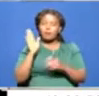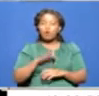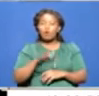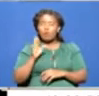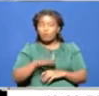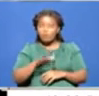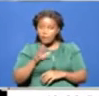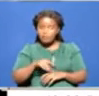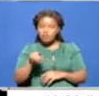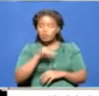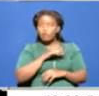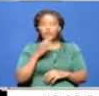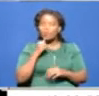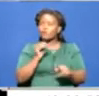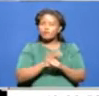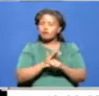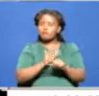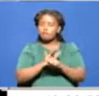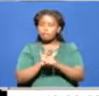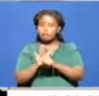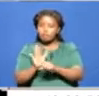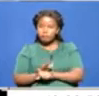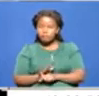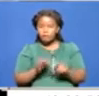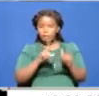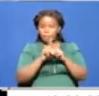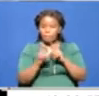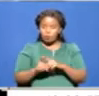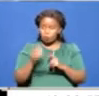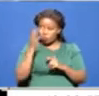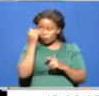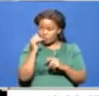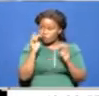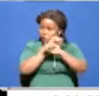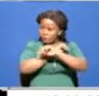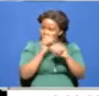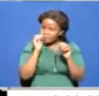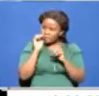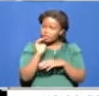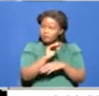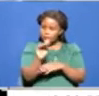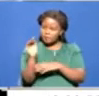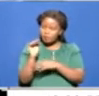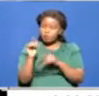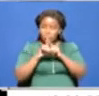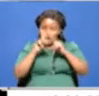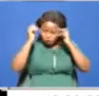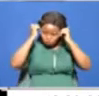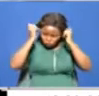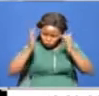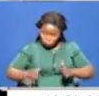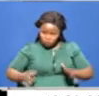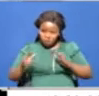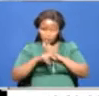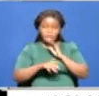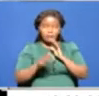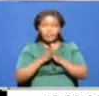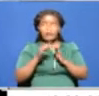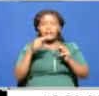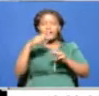need more and more of them. And this is why the president is appealing even to students in primary schools and secondary schools to